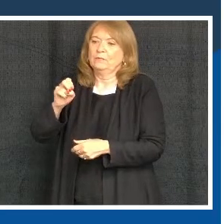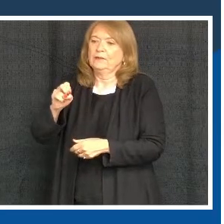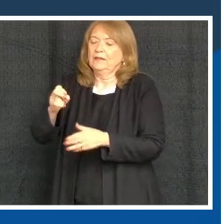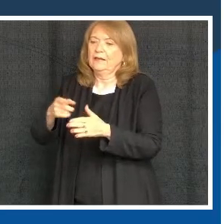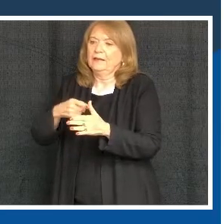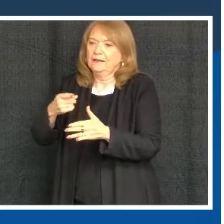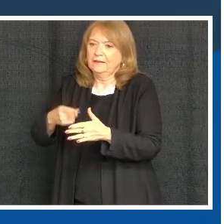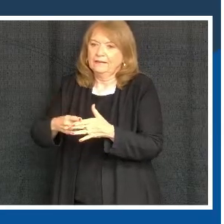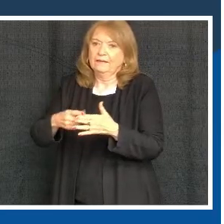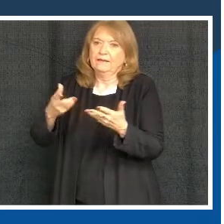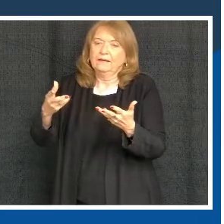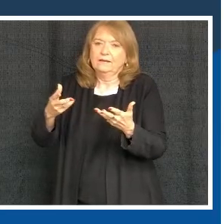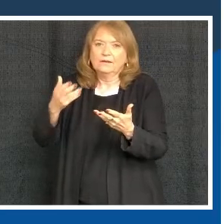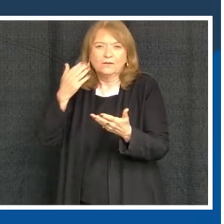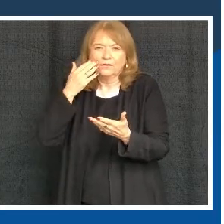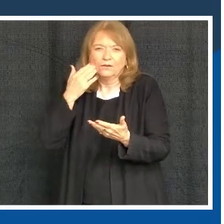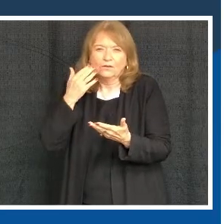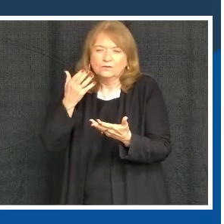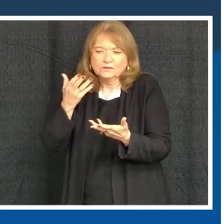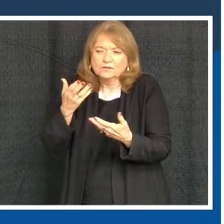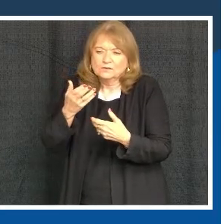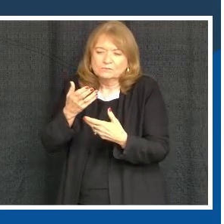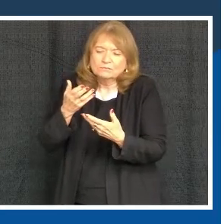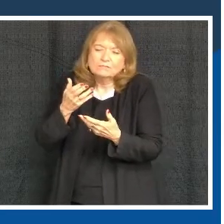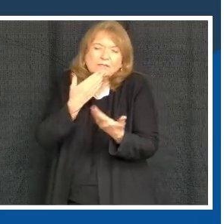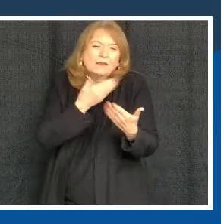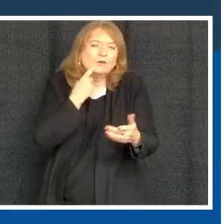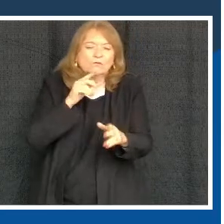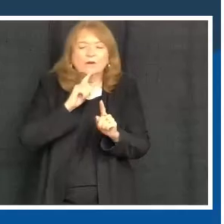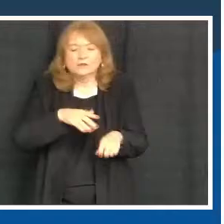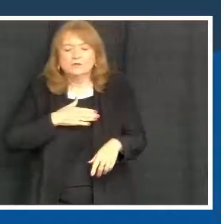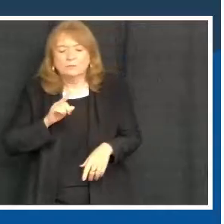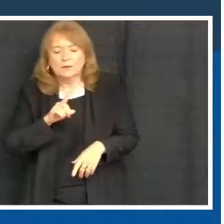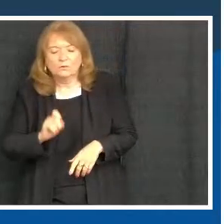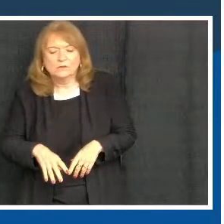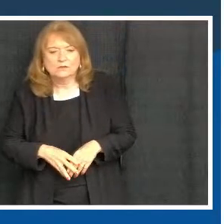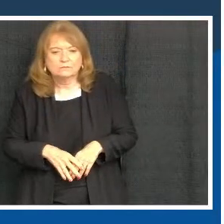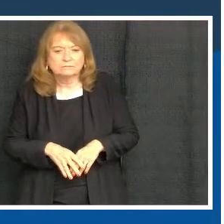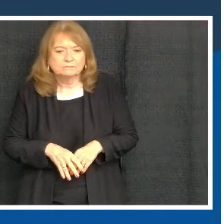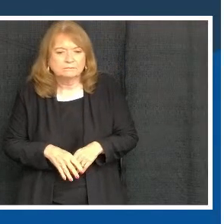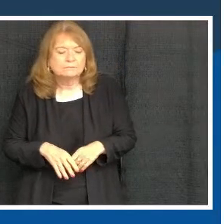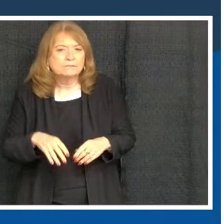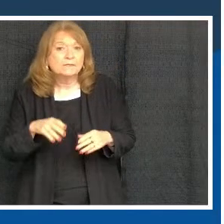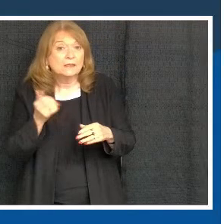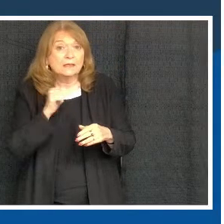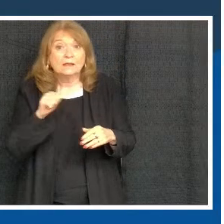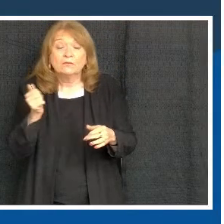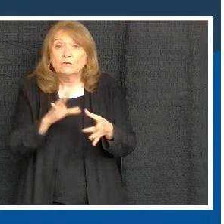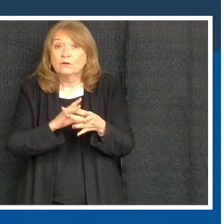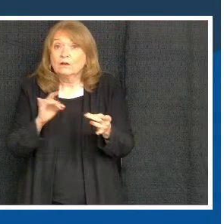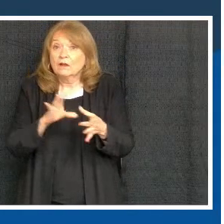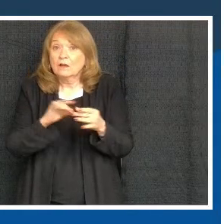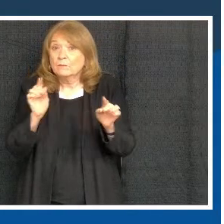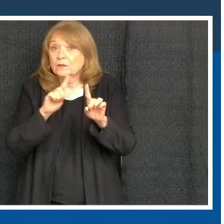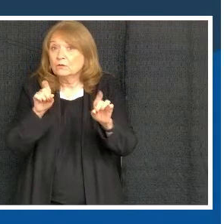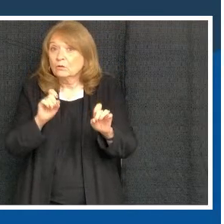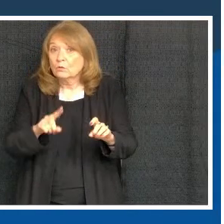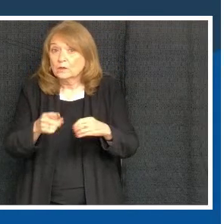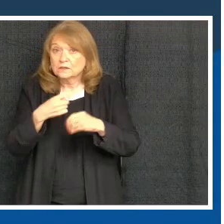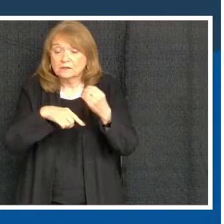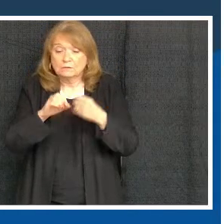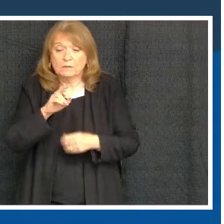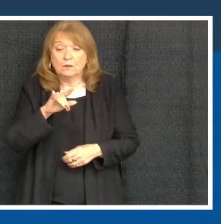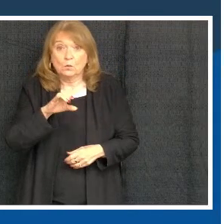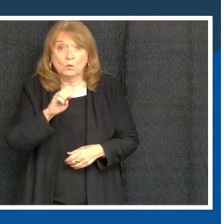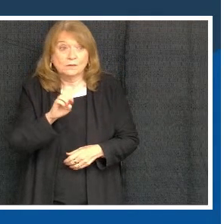fines rack up, and just. But thank you for answering my question. Any more comment or question regarding ordinance 81?